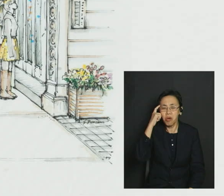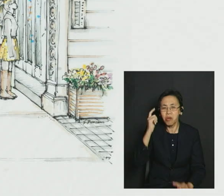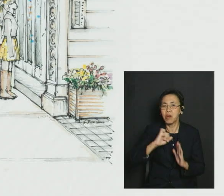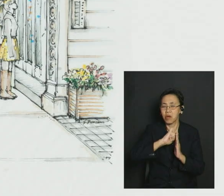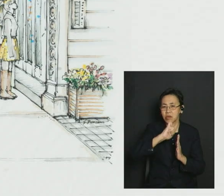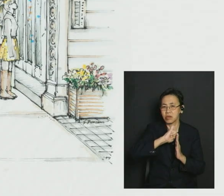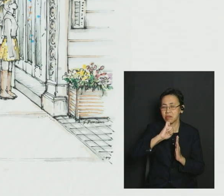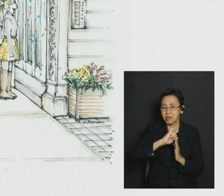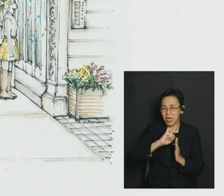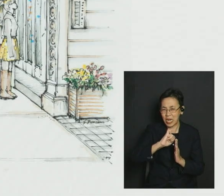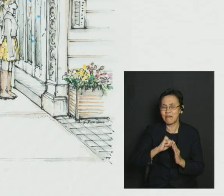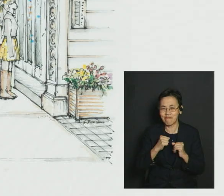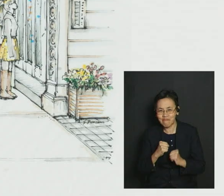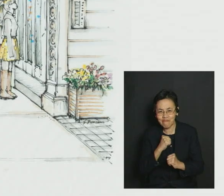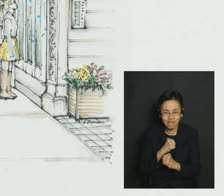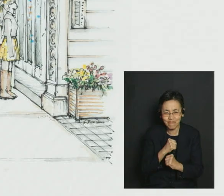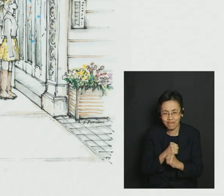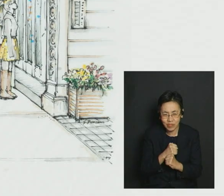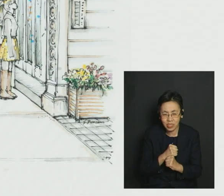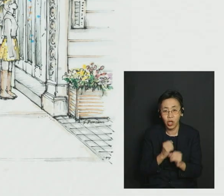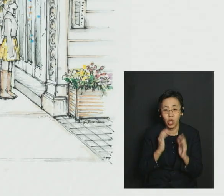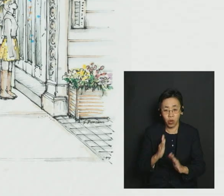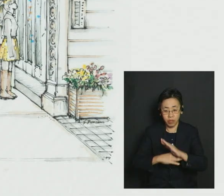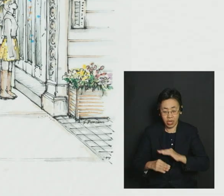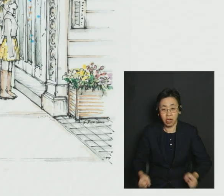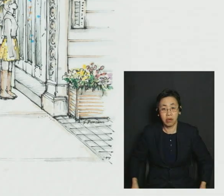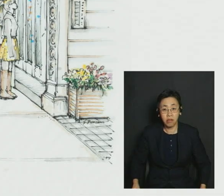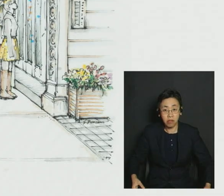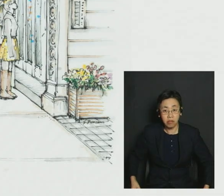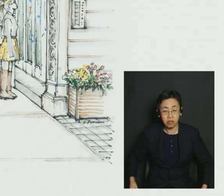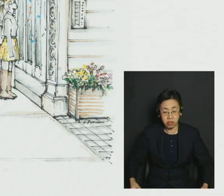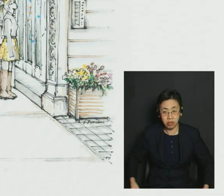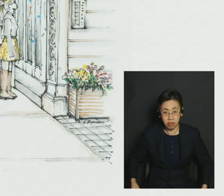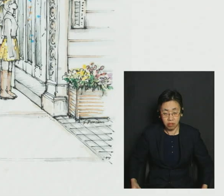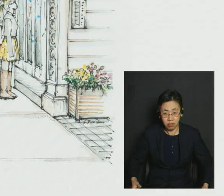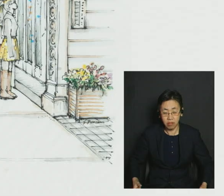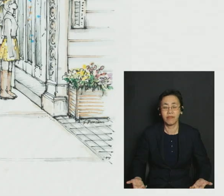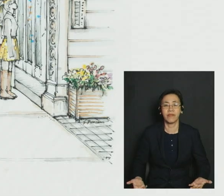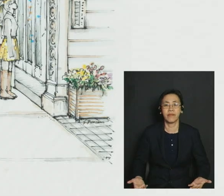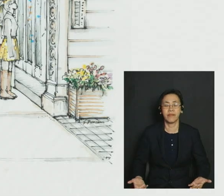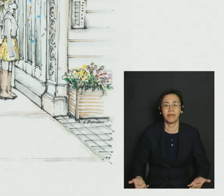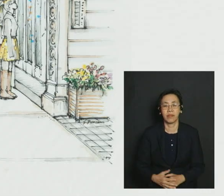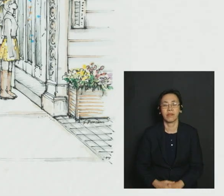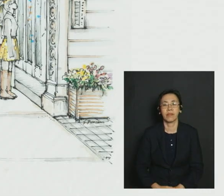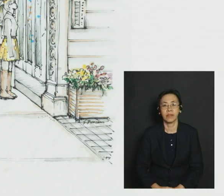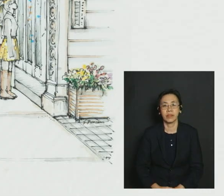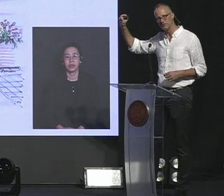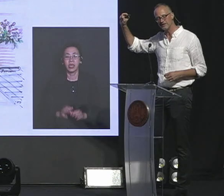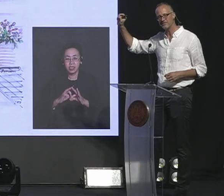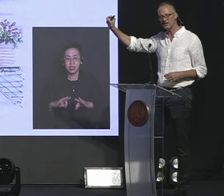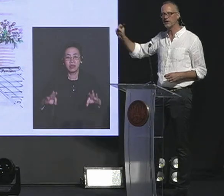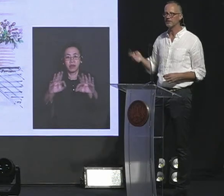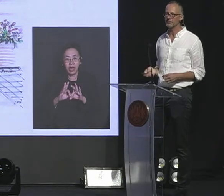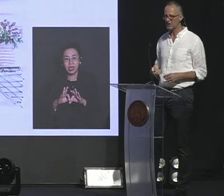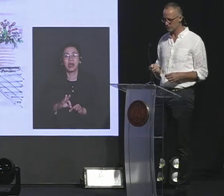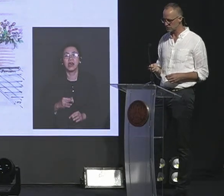in a wheelchair can get around the city? So, you know, again, but the important thing is to get on the ground, you know, and really